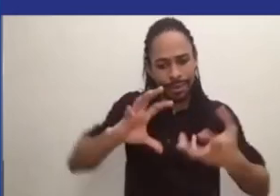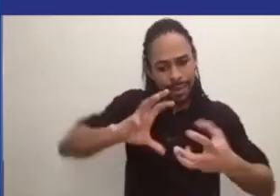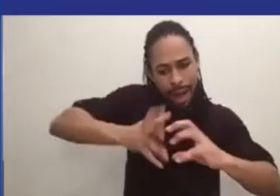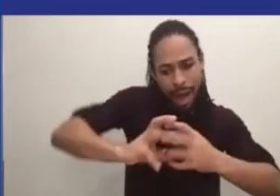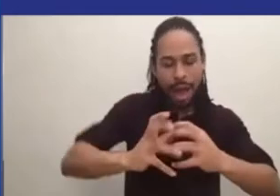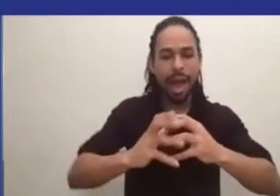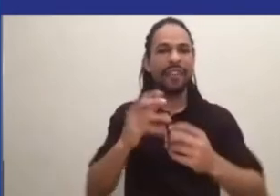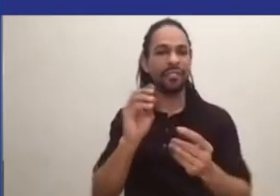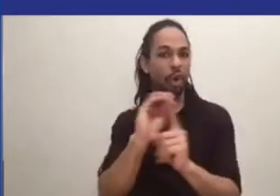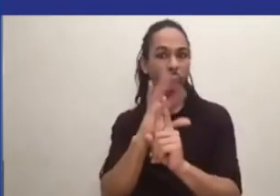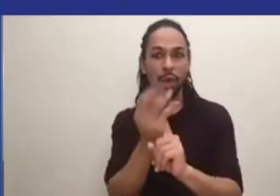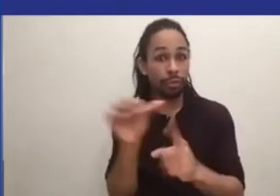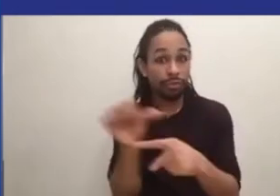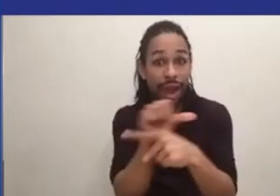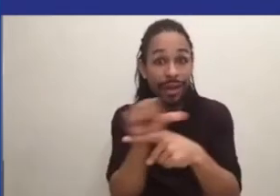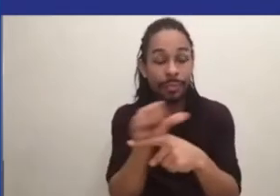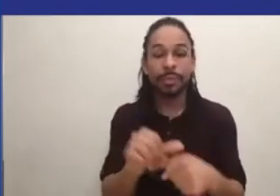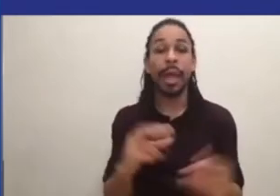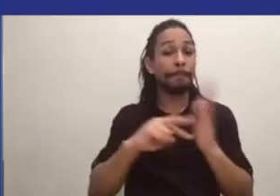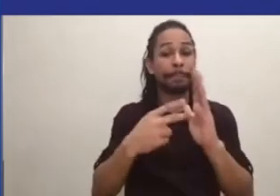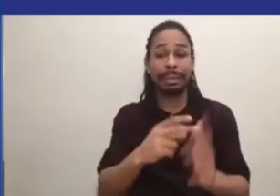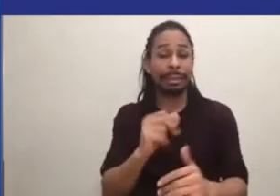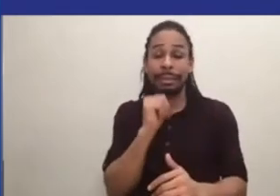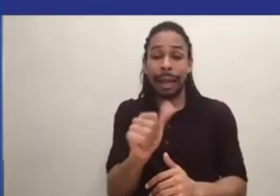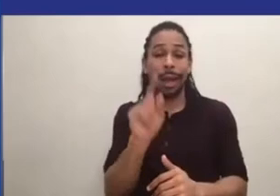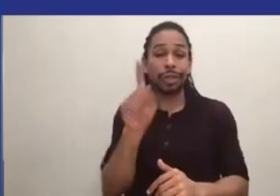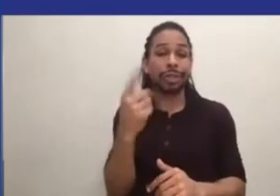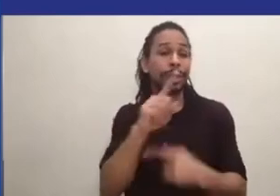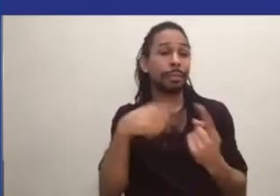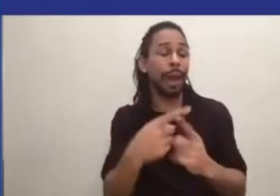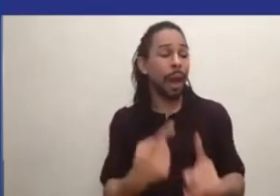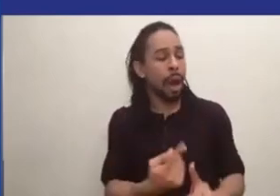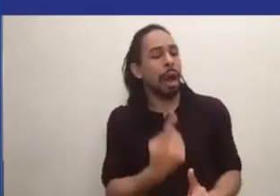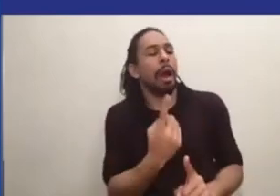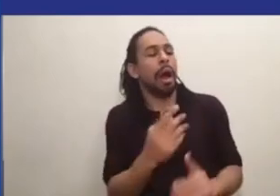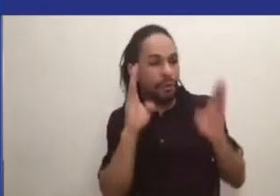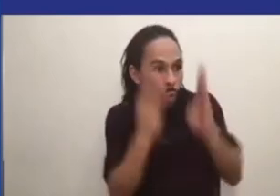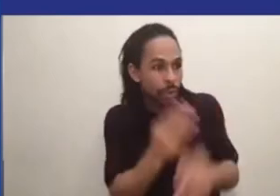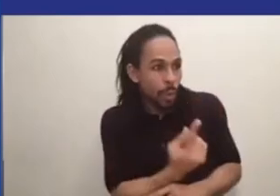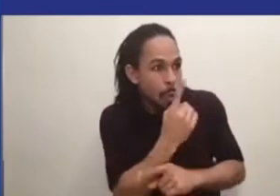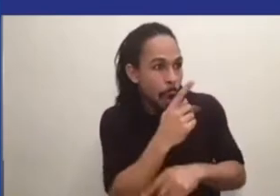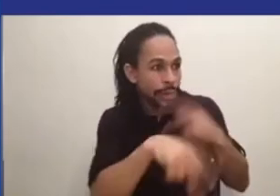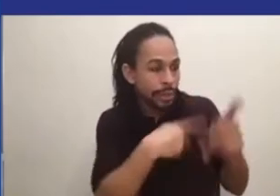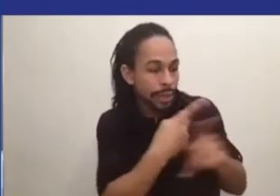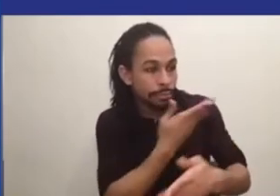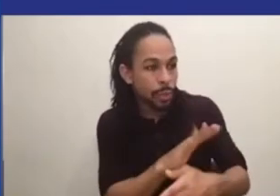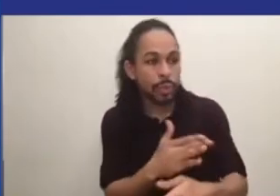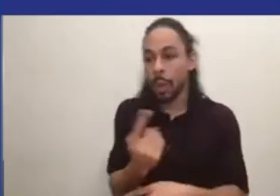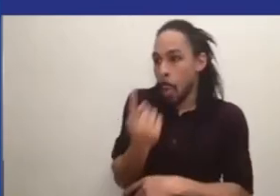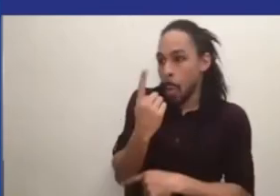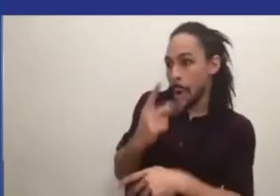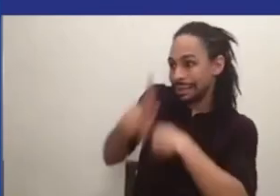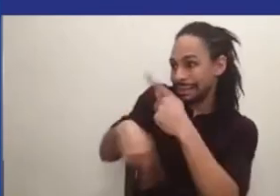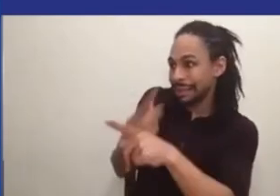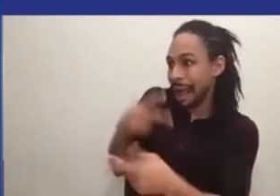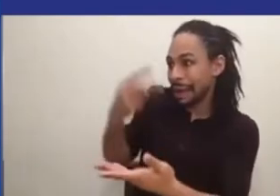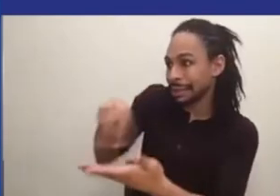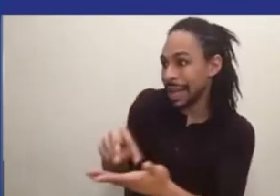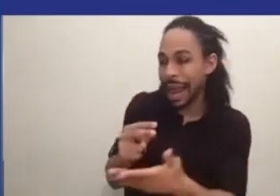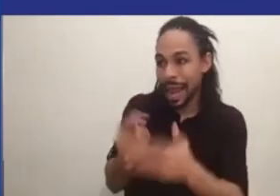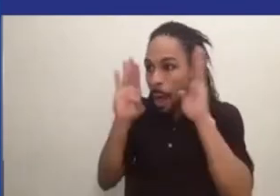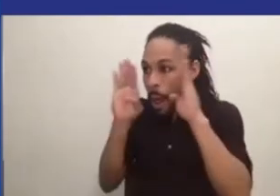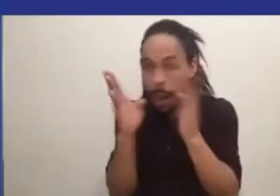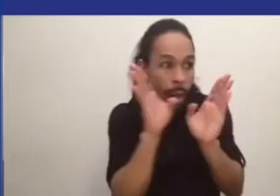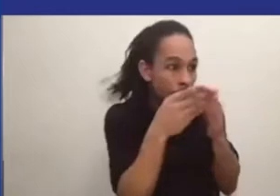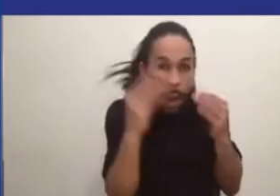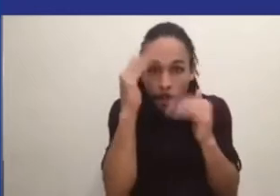it's not just listening to one type of music or listening or doing one style of dance, right? JaQuel was just talking about being in